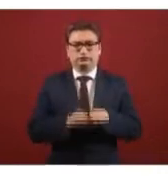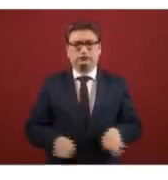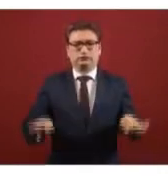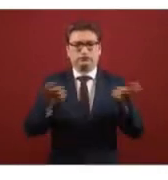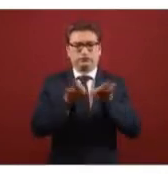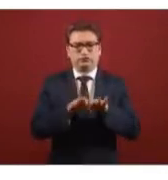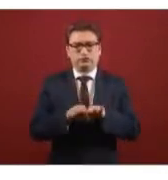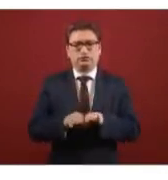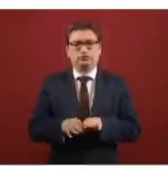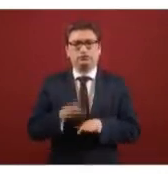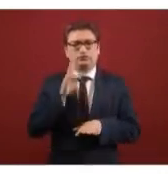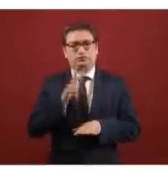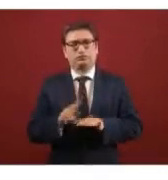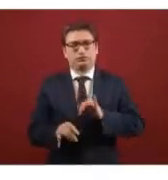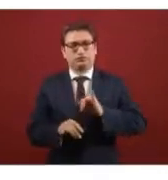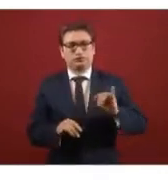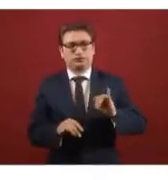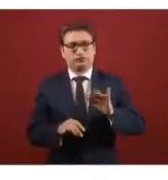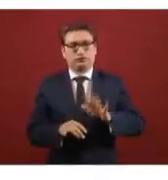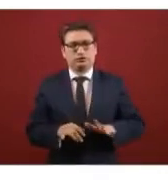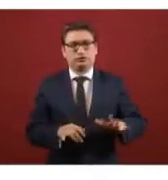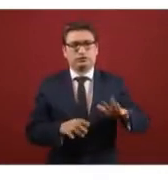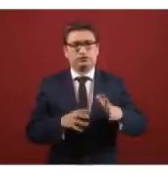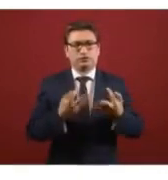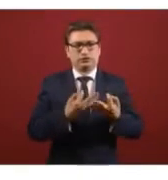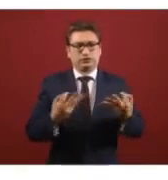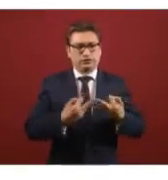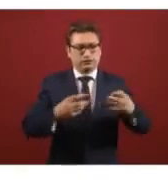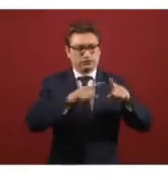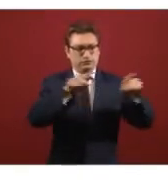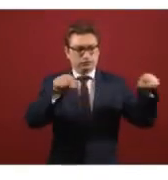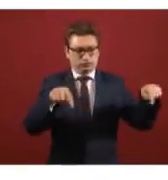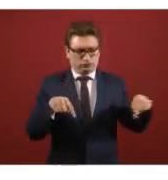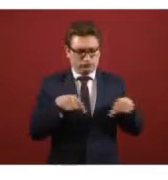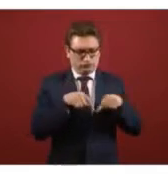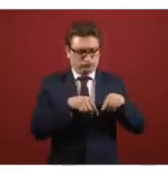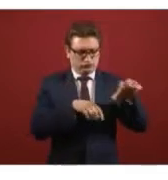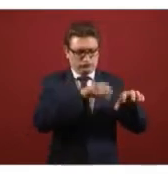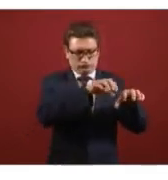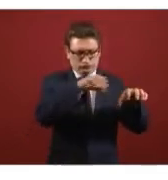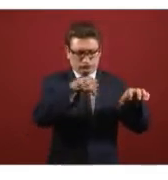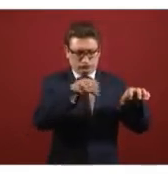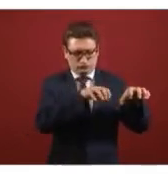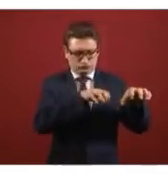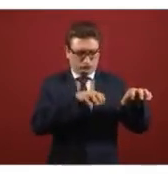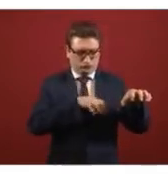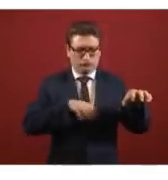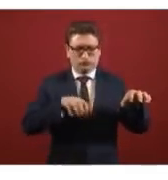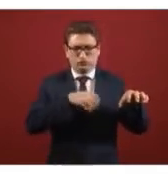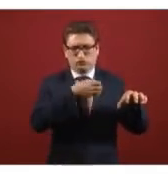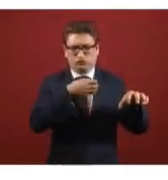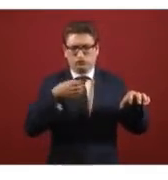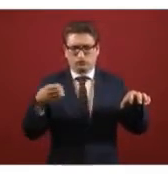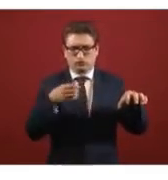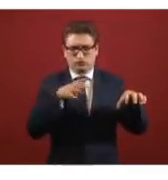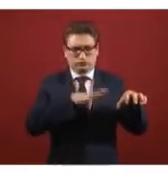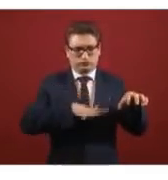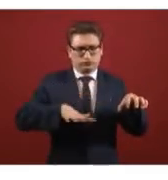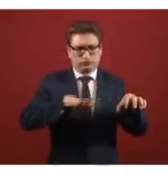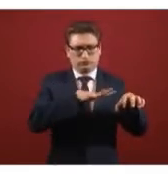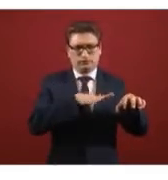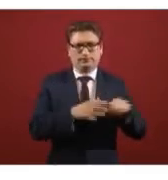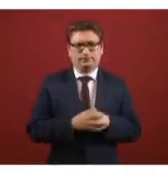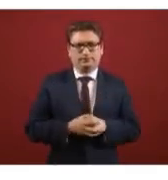diagram que vemos hacia la izquierda, that you del see on the terreno left donde of the estarán todas land las plantas. where all the plants will be. Le llamamos